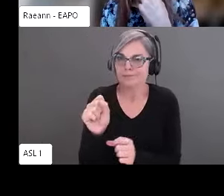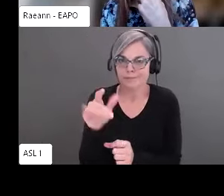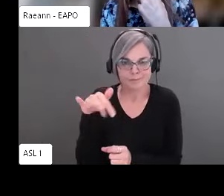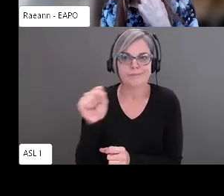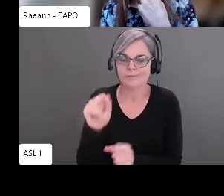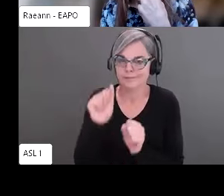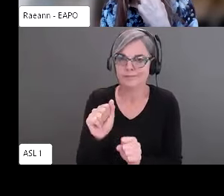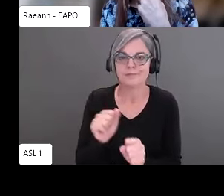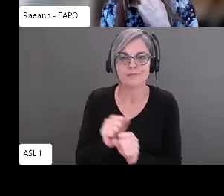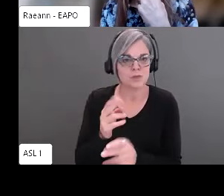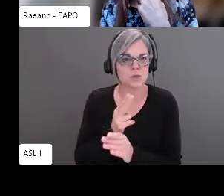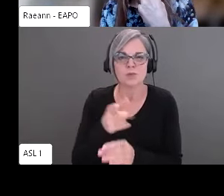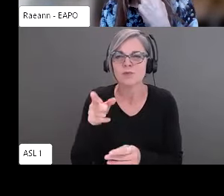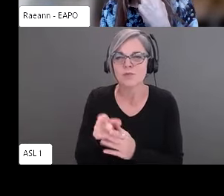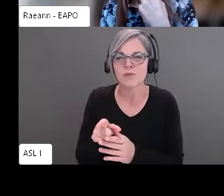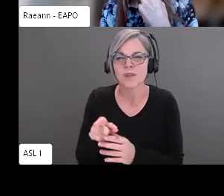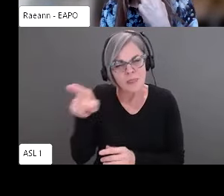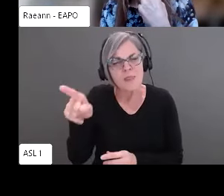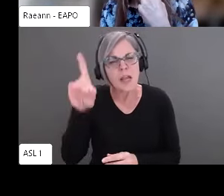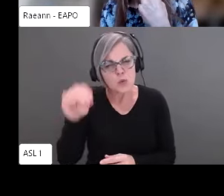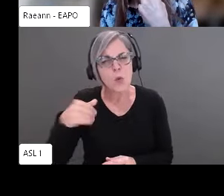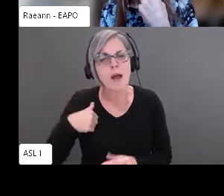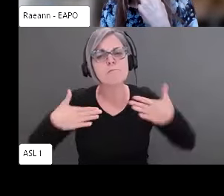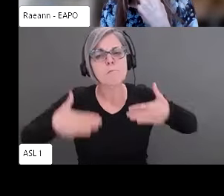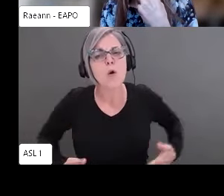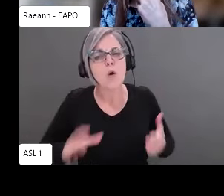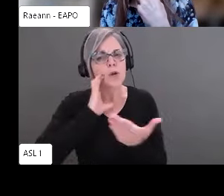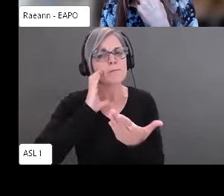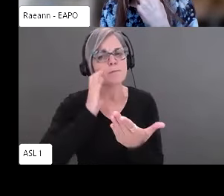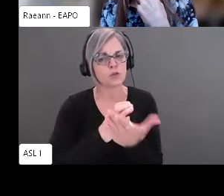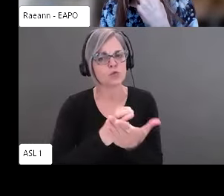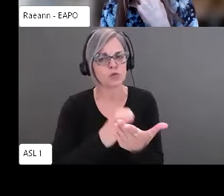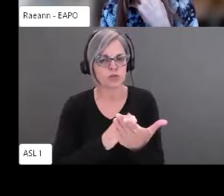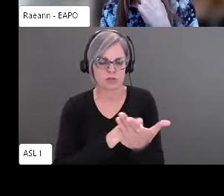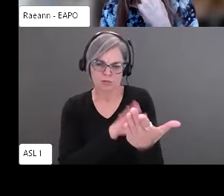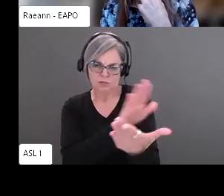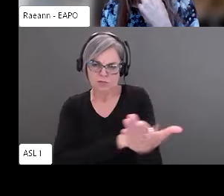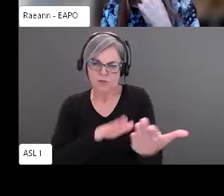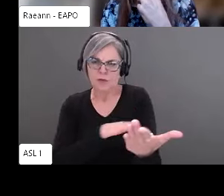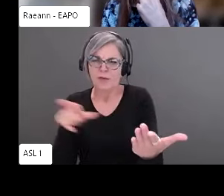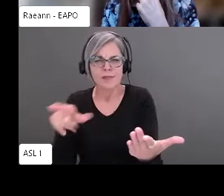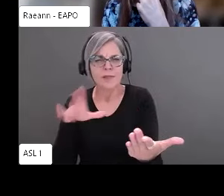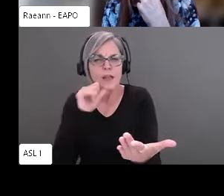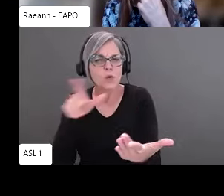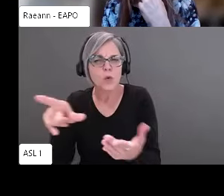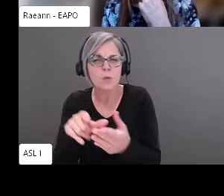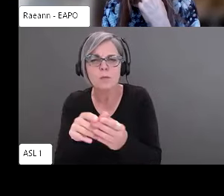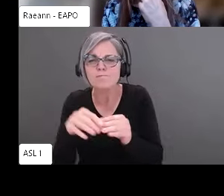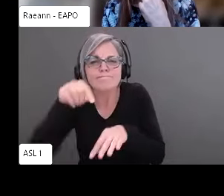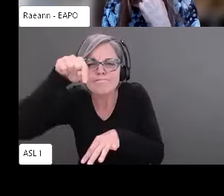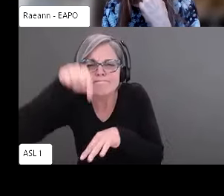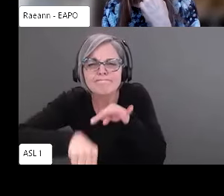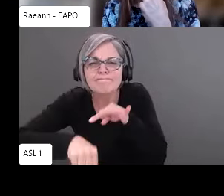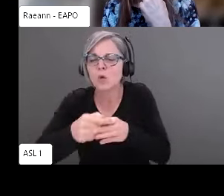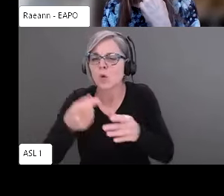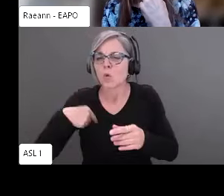have body diagrams. I don't think they don't really get to all of these areas because we get into we get into genital